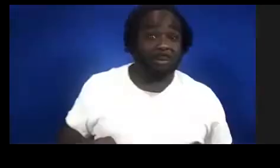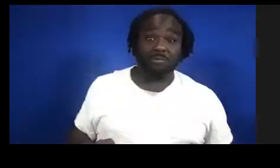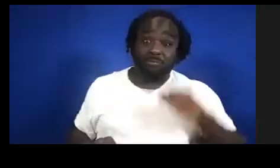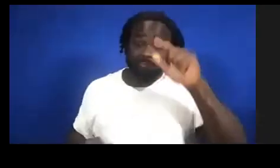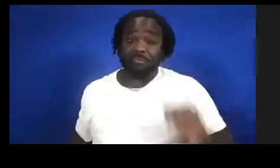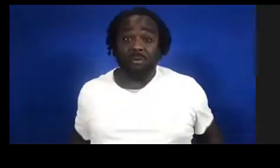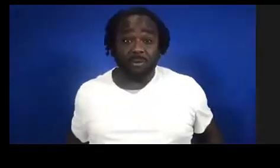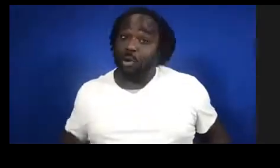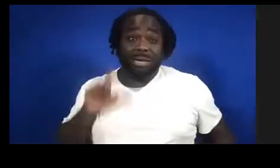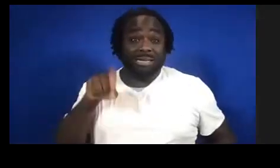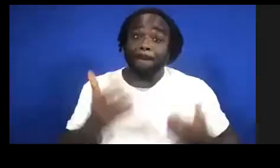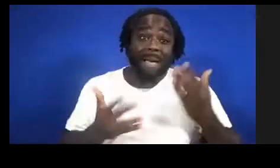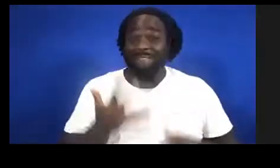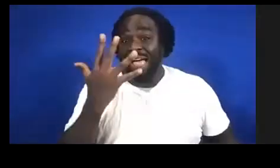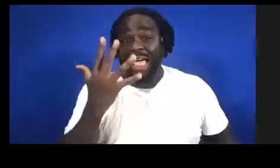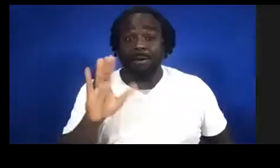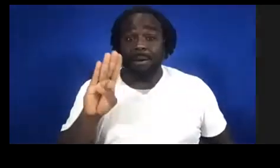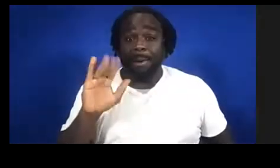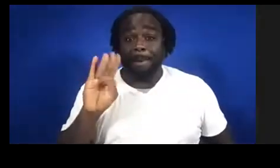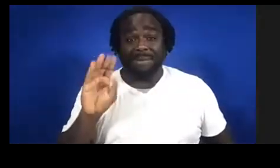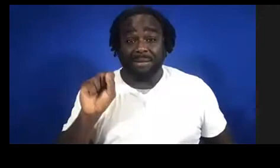ribs, right? Like on the regular.